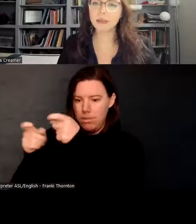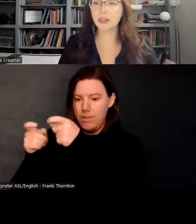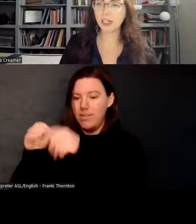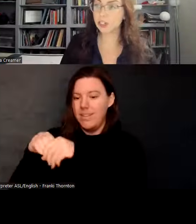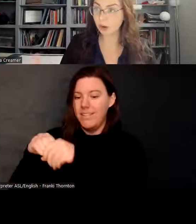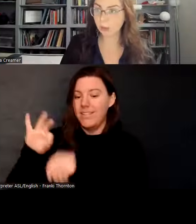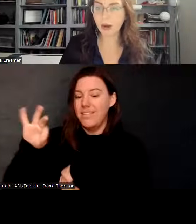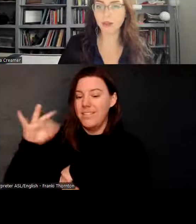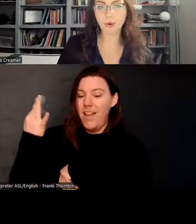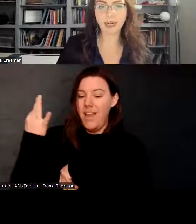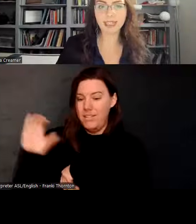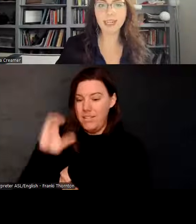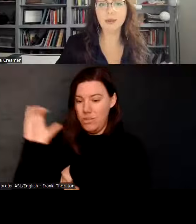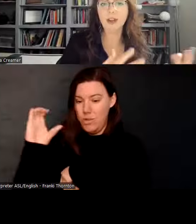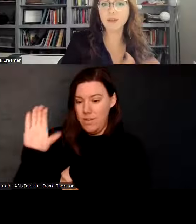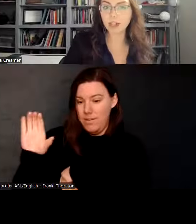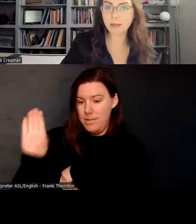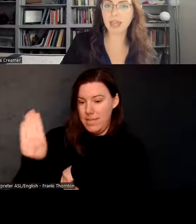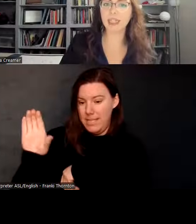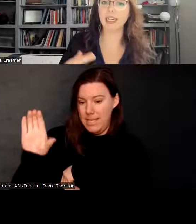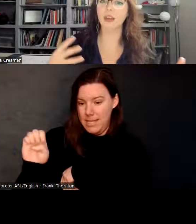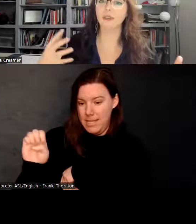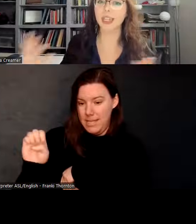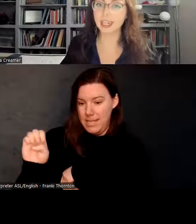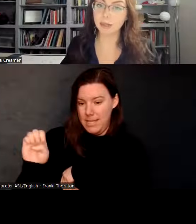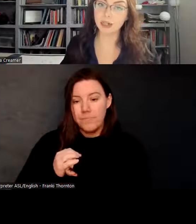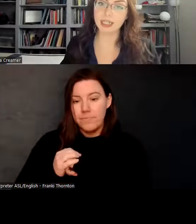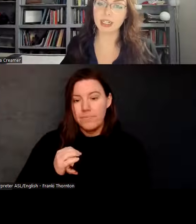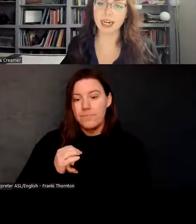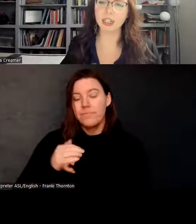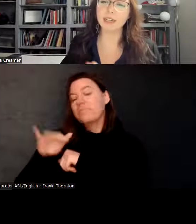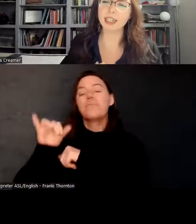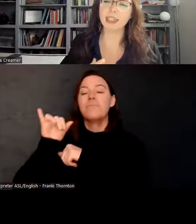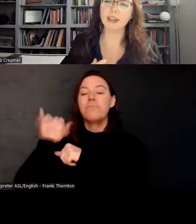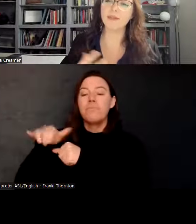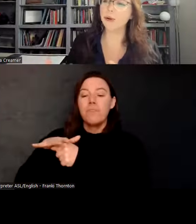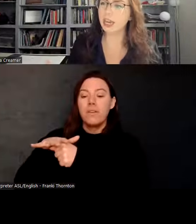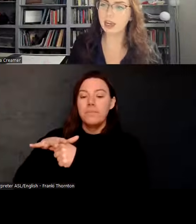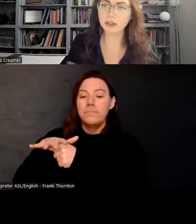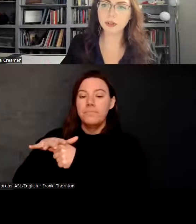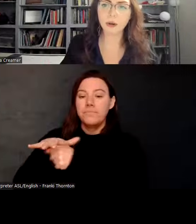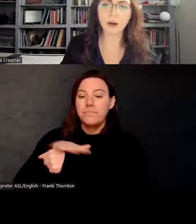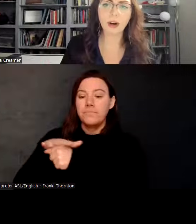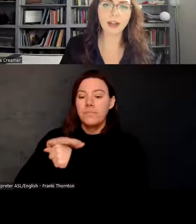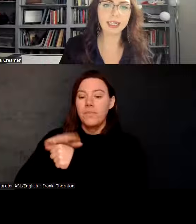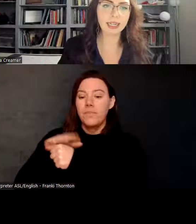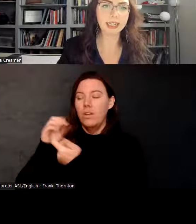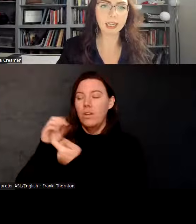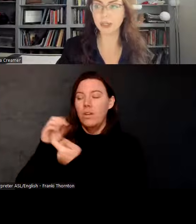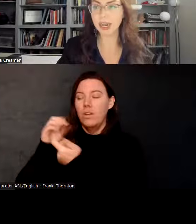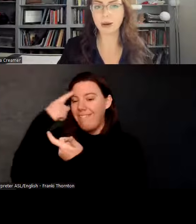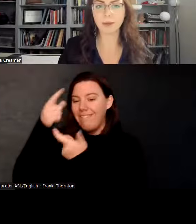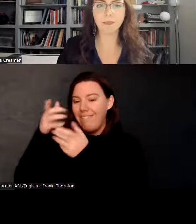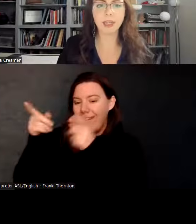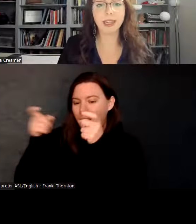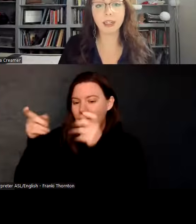Imperial administration is well recorded at the site, with a governor's palace and other related buildings kind of serving as the foci of control on the site's